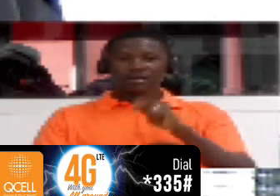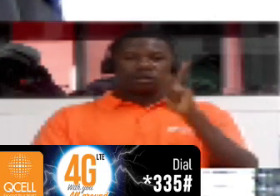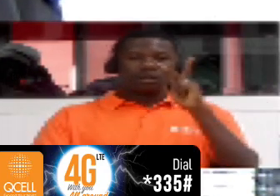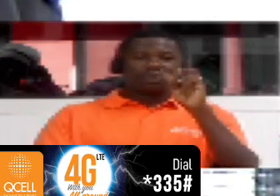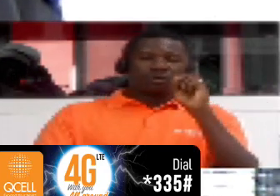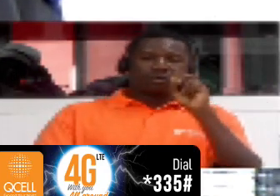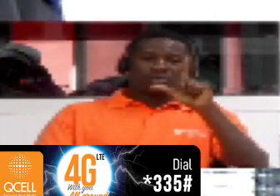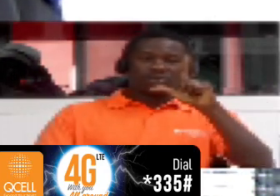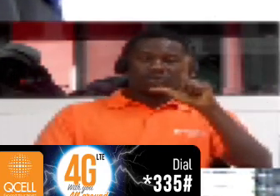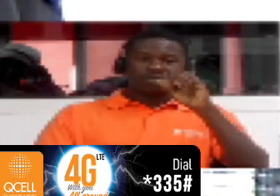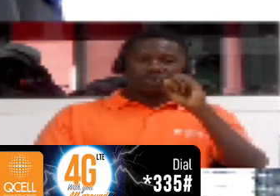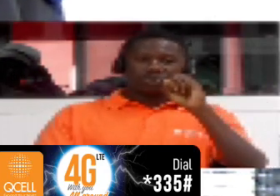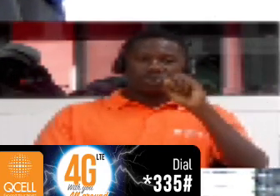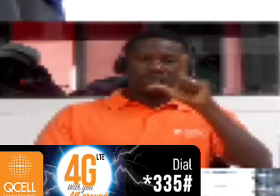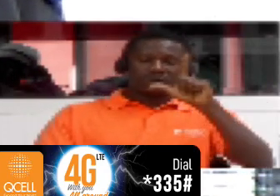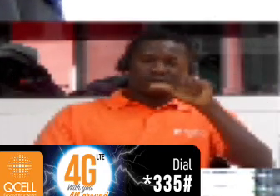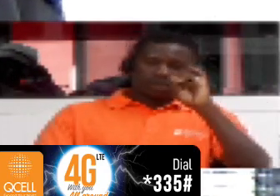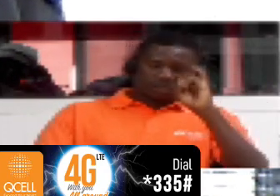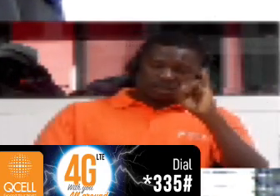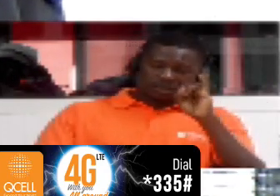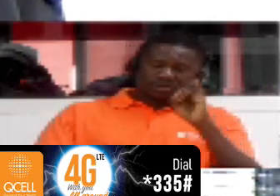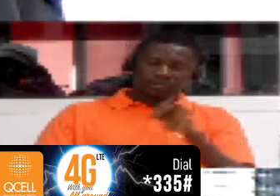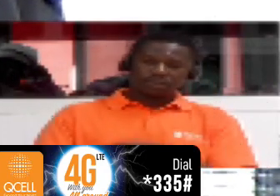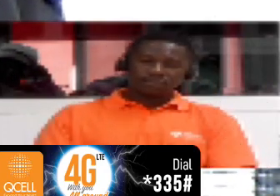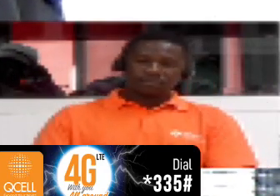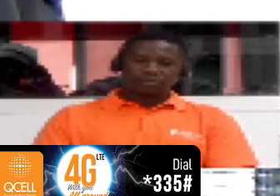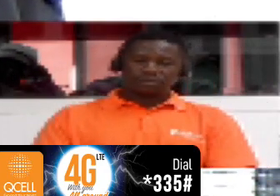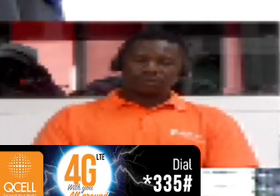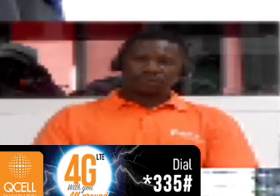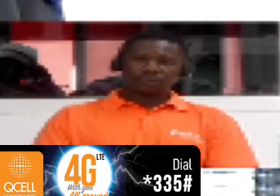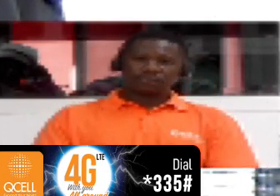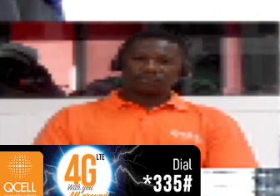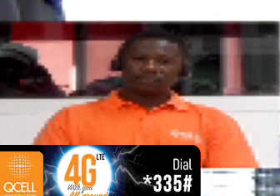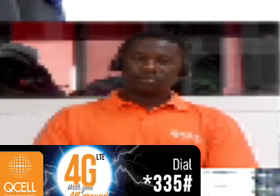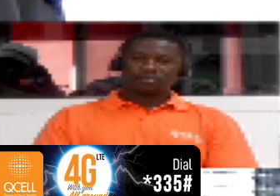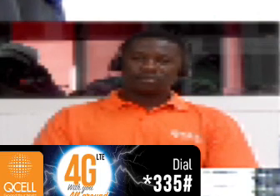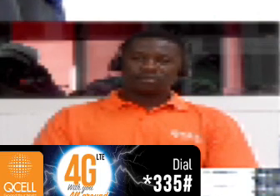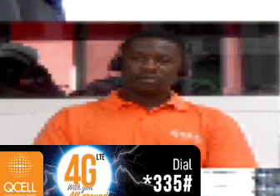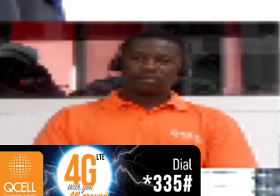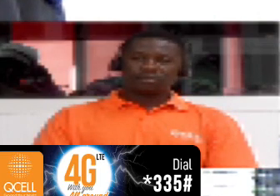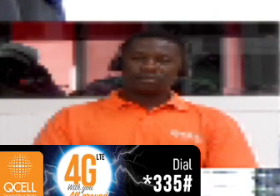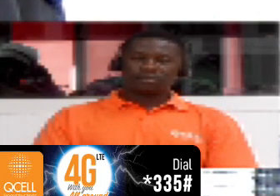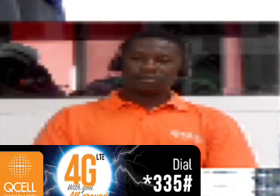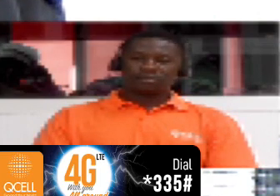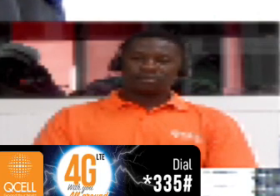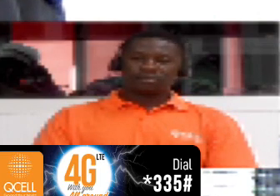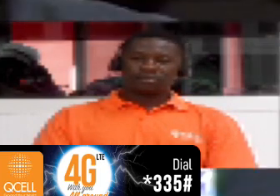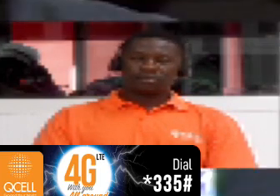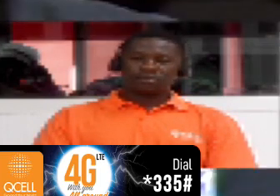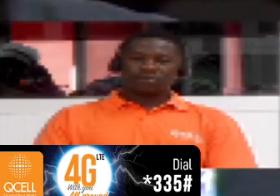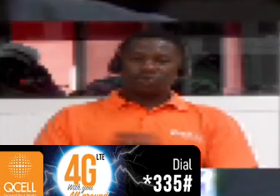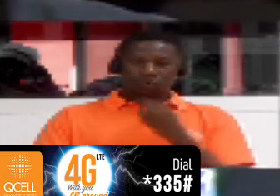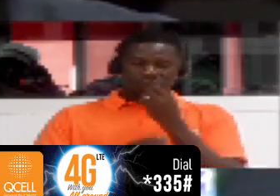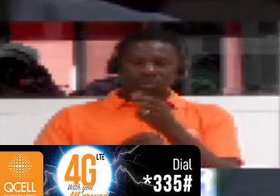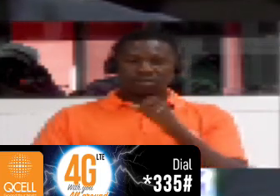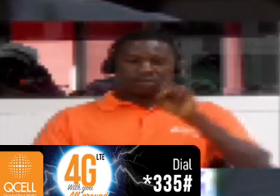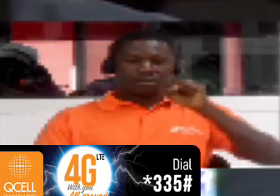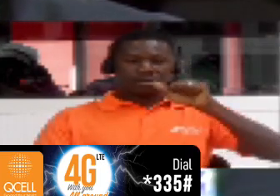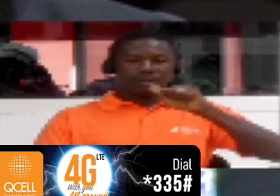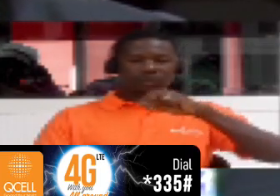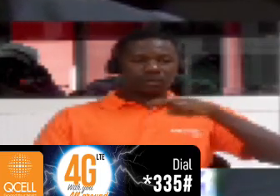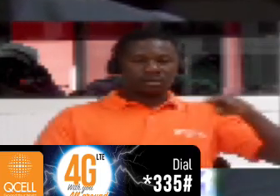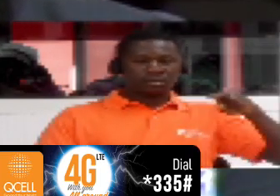Bring patrol team Kafumodolu, bring Alni Benta Kololi. You mentioned Sanamanjang.